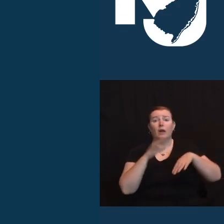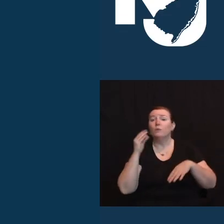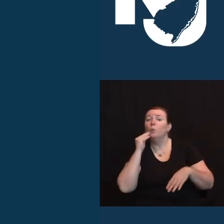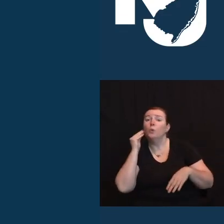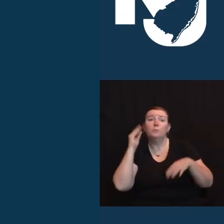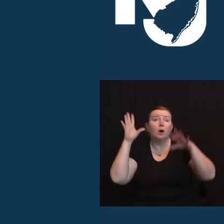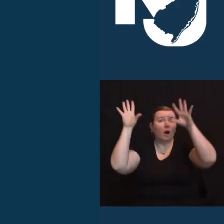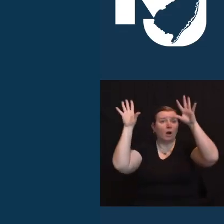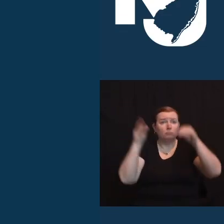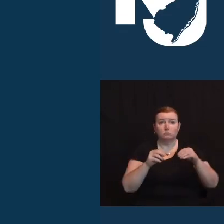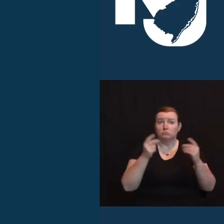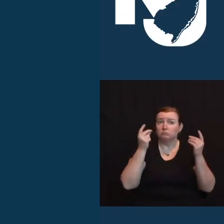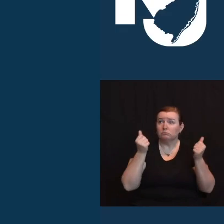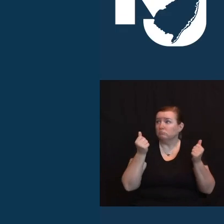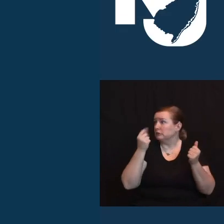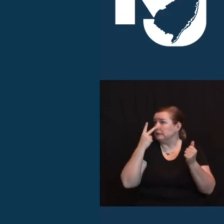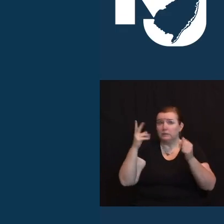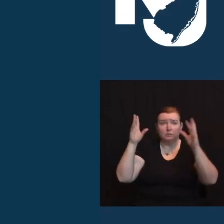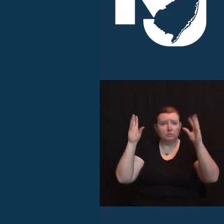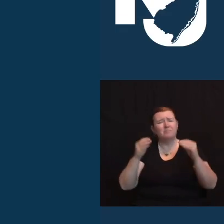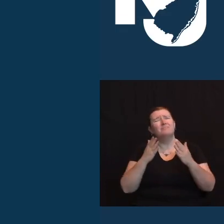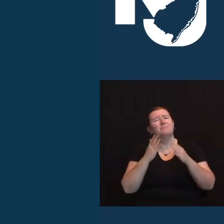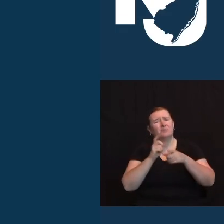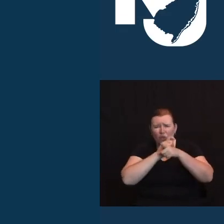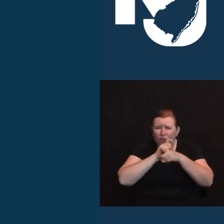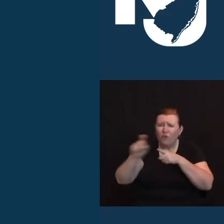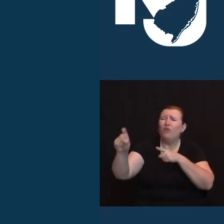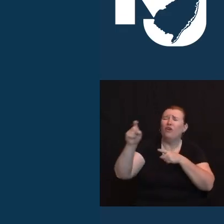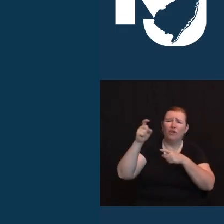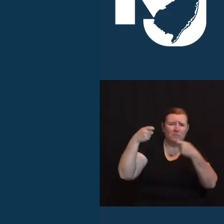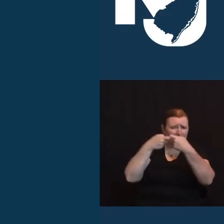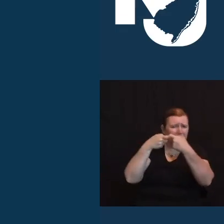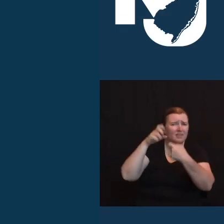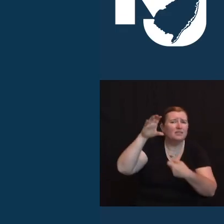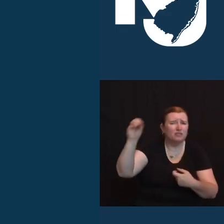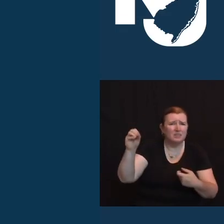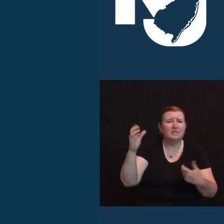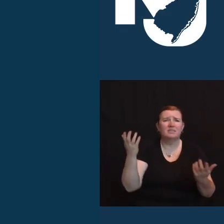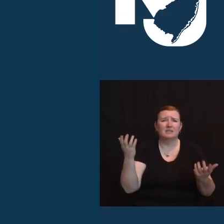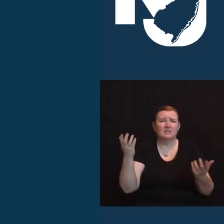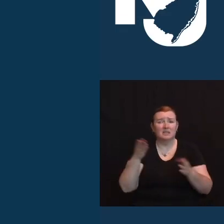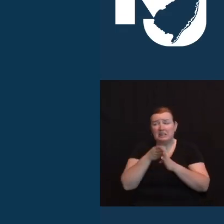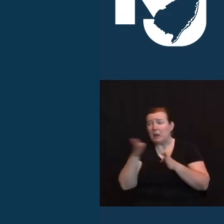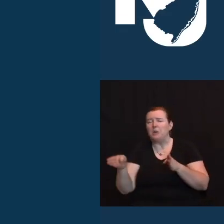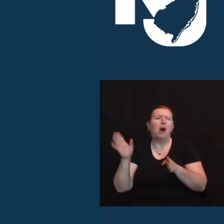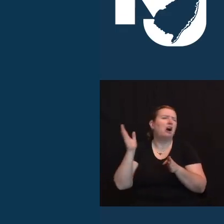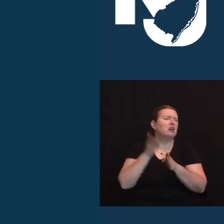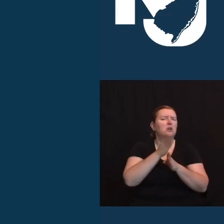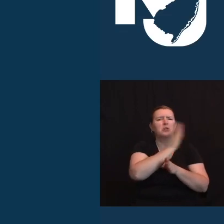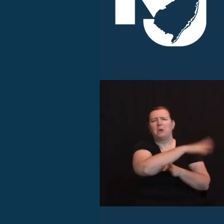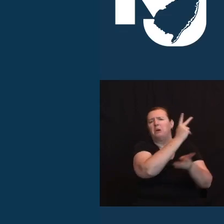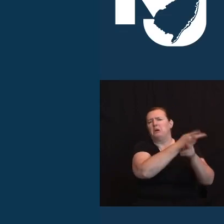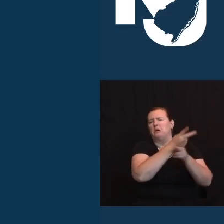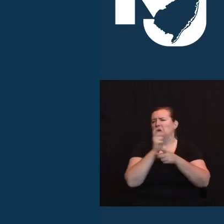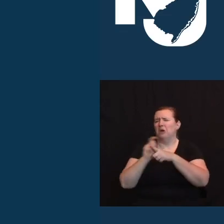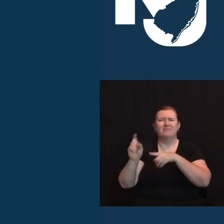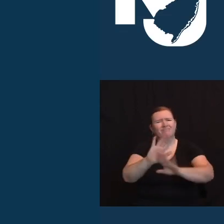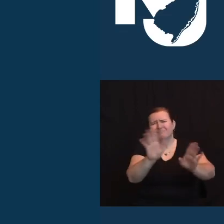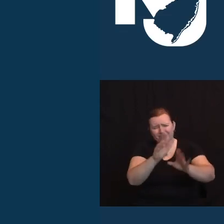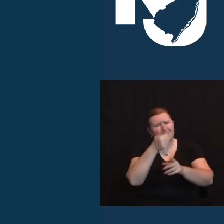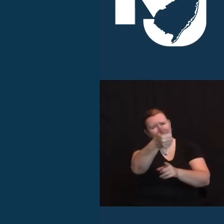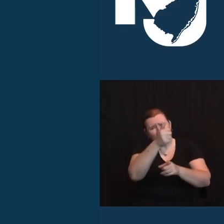in immediately to your electric utility. Don't assume someone else is doing that for you. And while it will be a bad